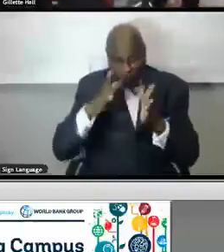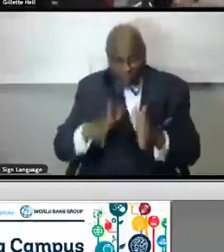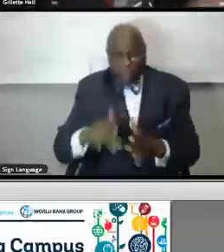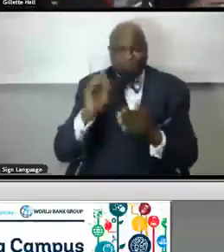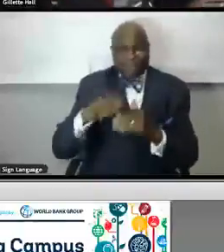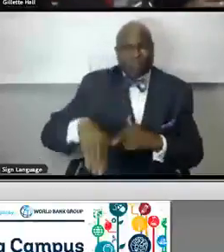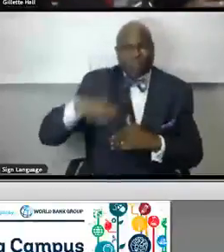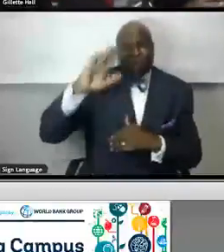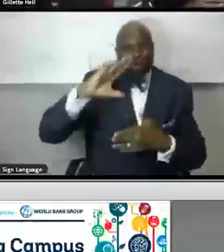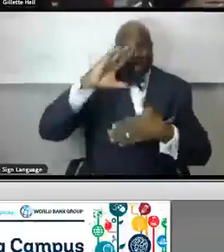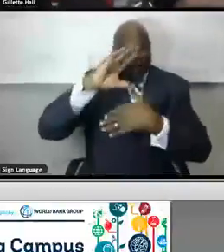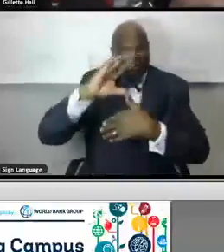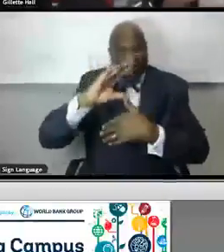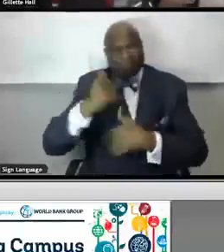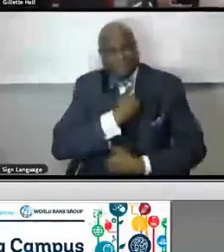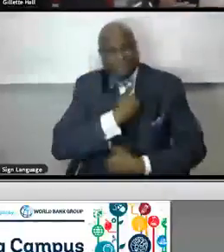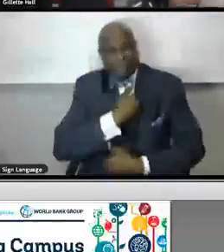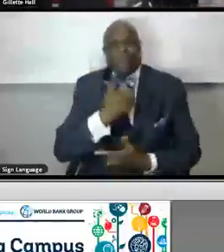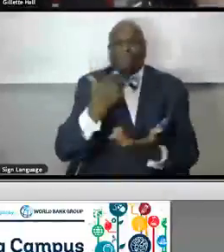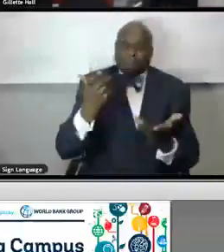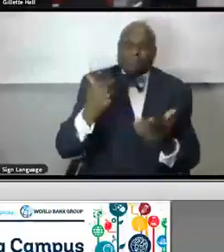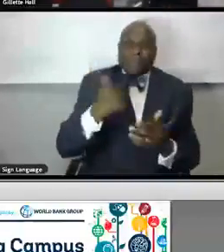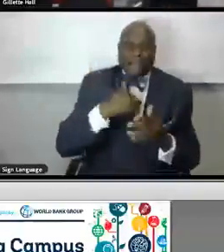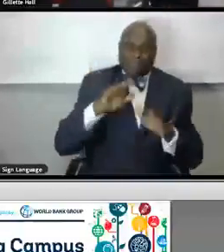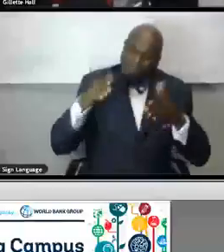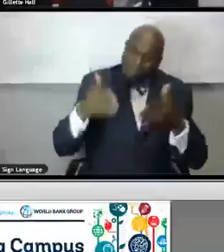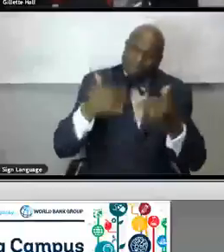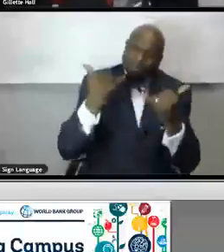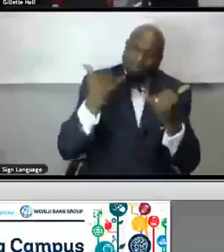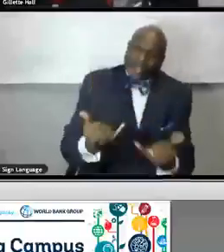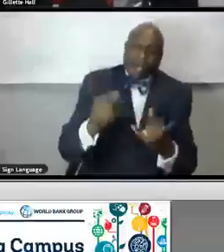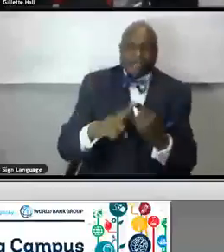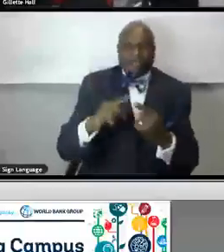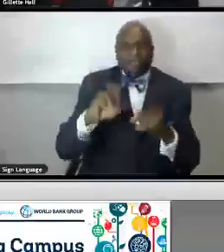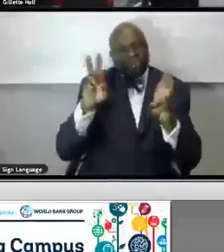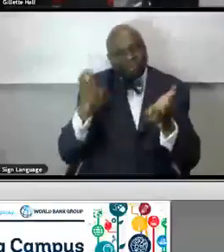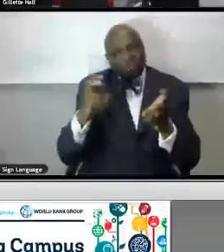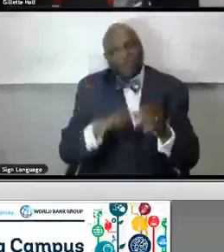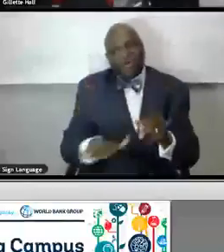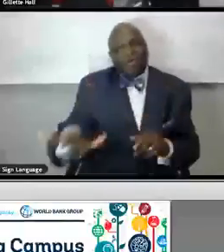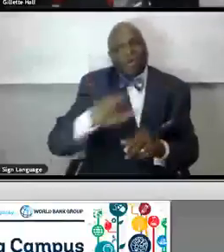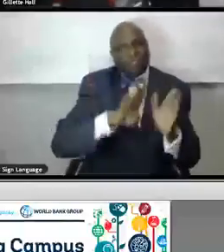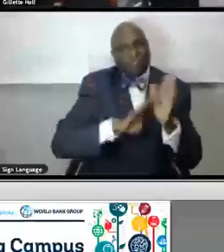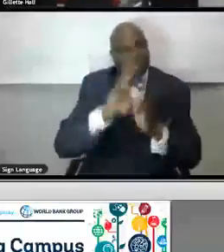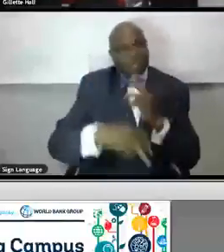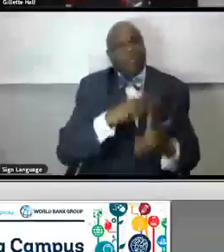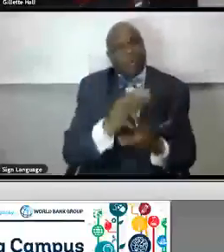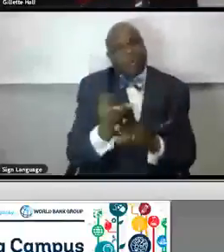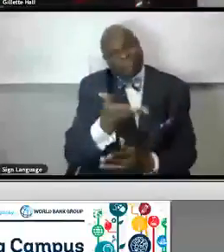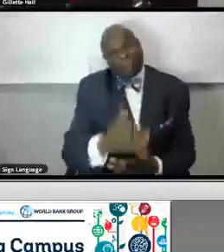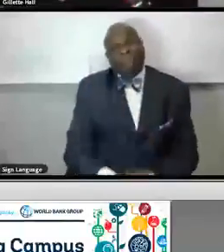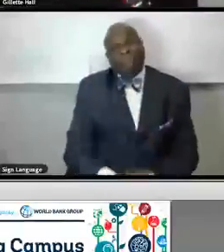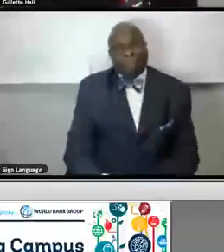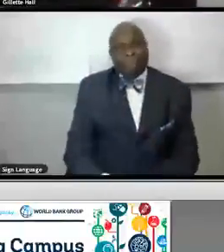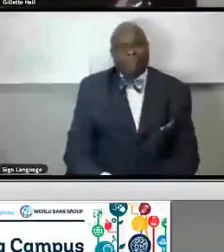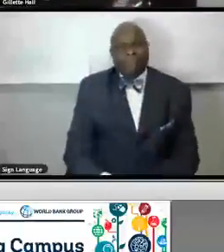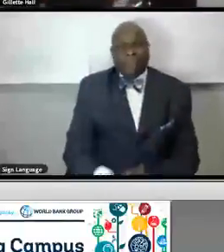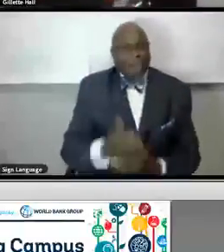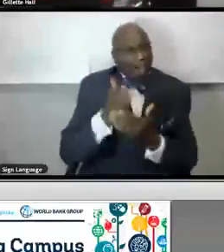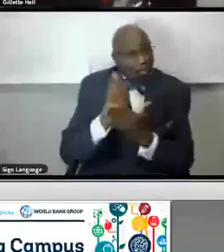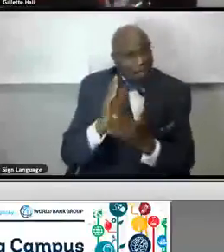raised in Latin America, I'm devoted right now to issues across the developing world. Okay. All